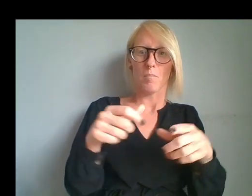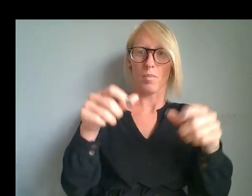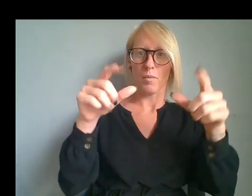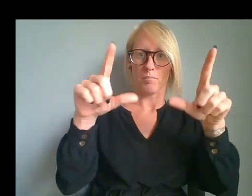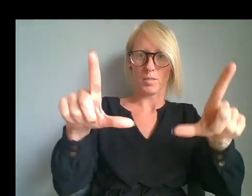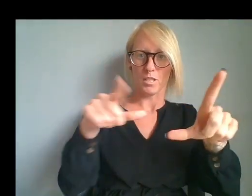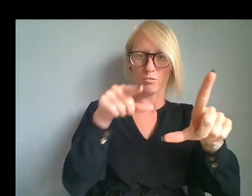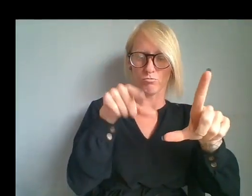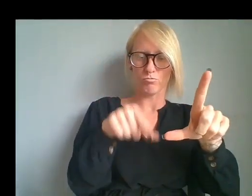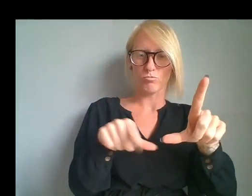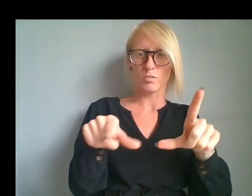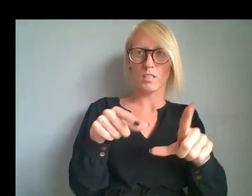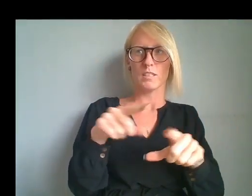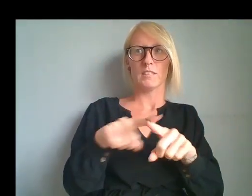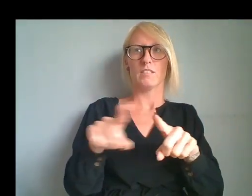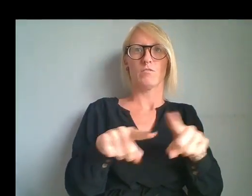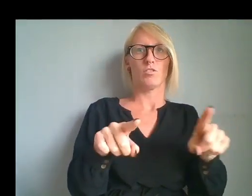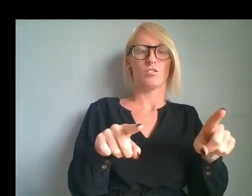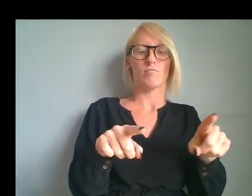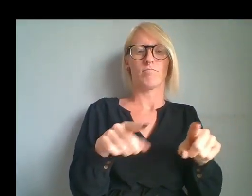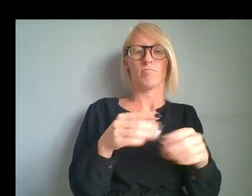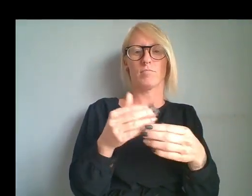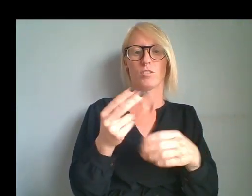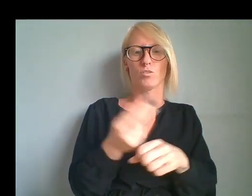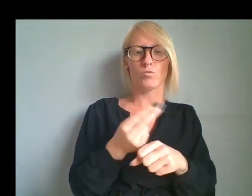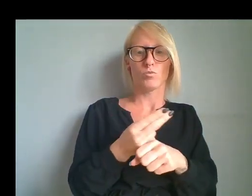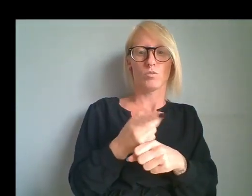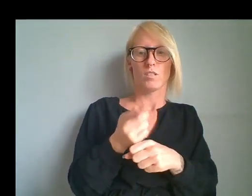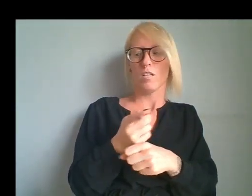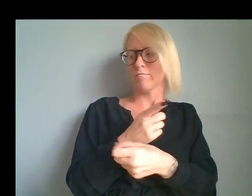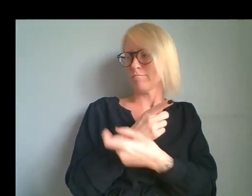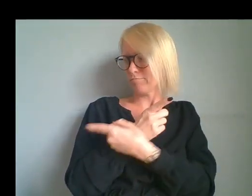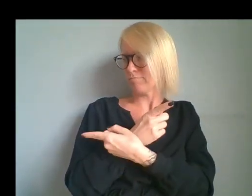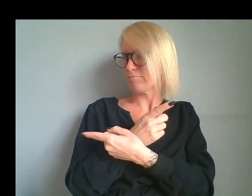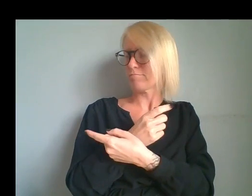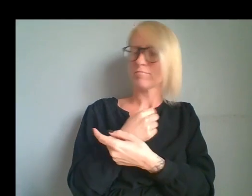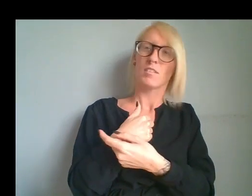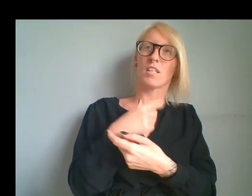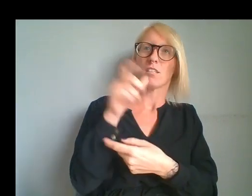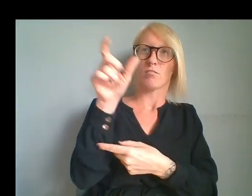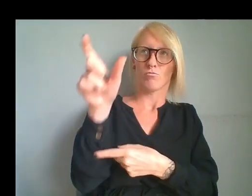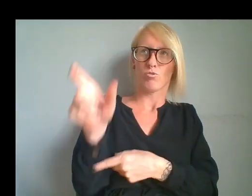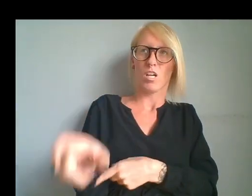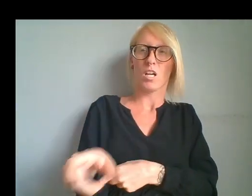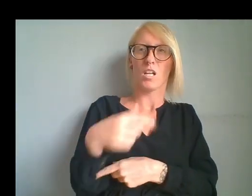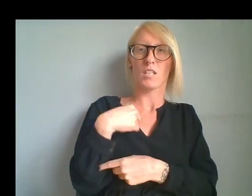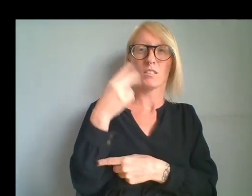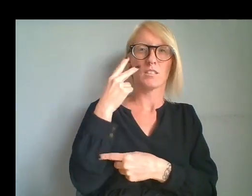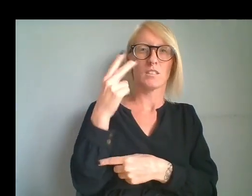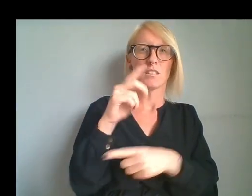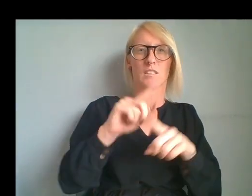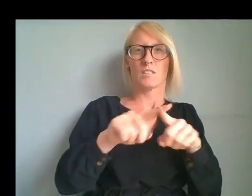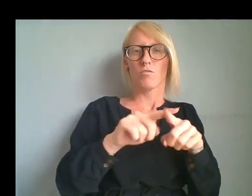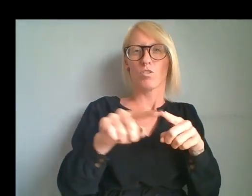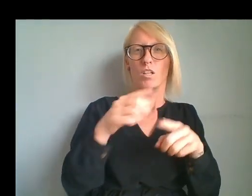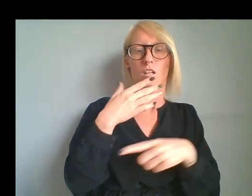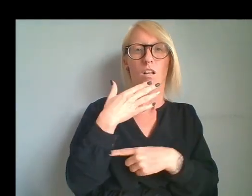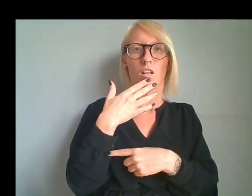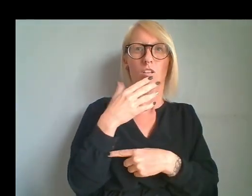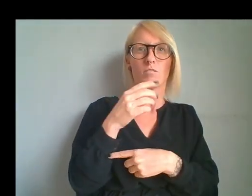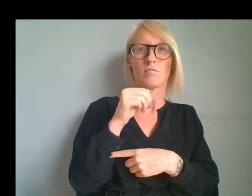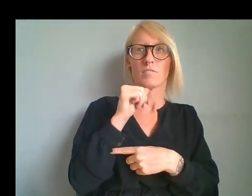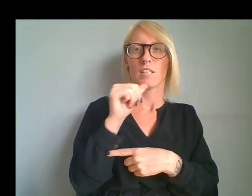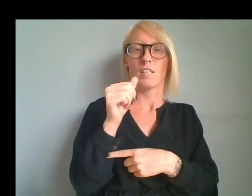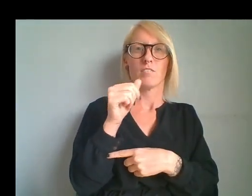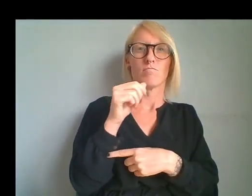use, and I have the same kind of thing. I've got my gadgets on the right, I'm using a different color, so it's doesn't look too cookie